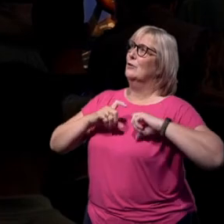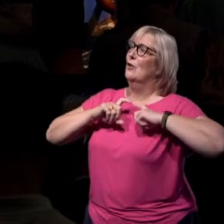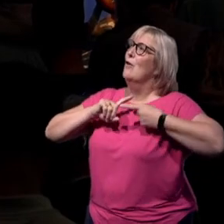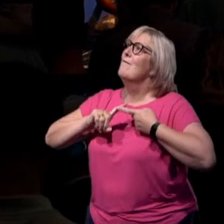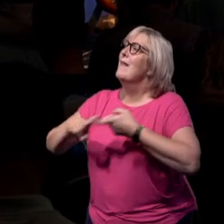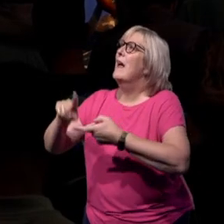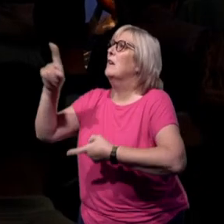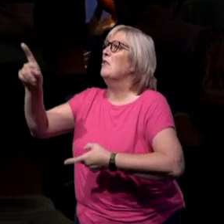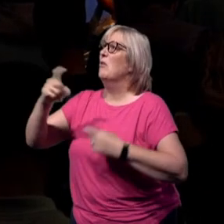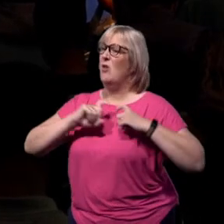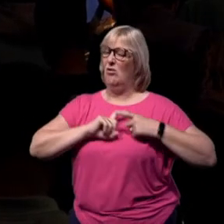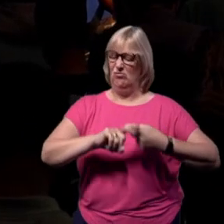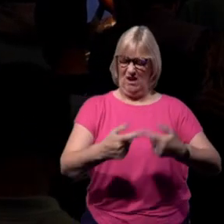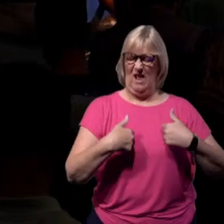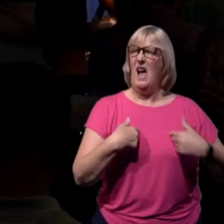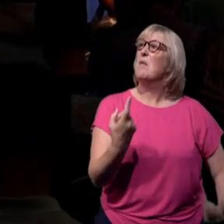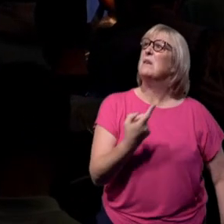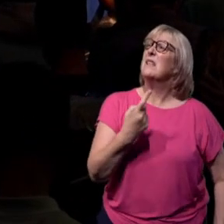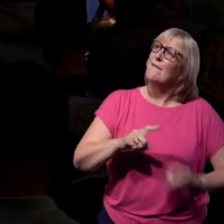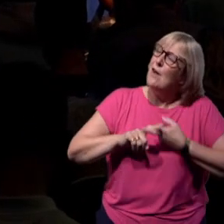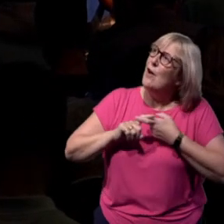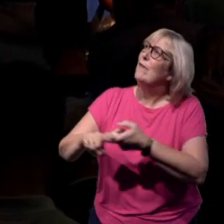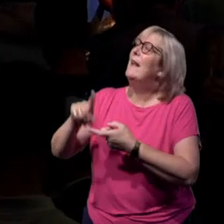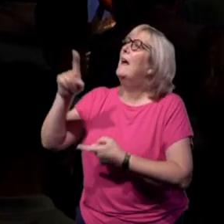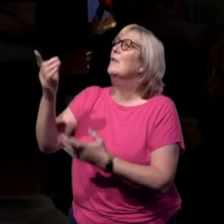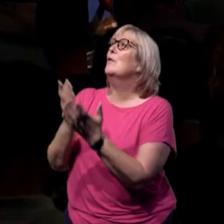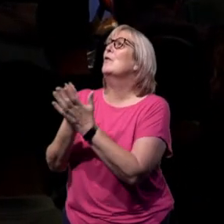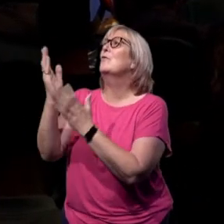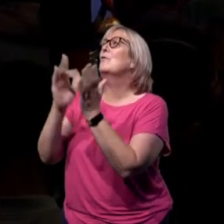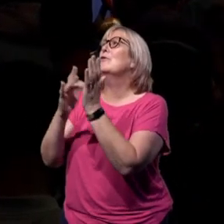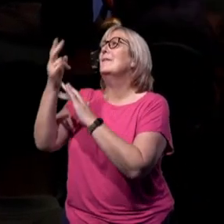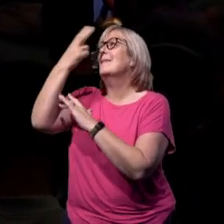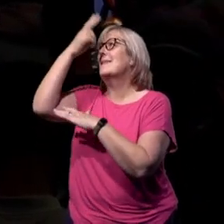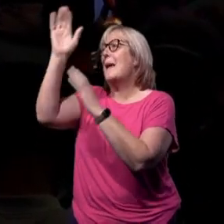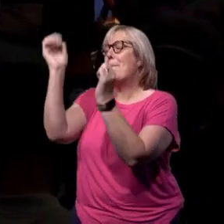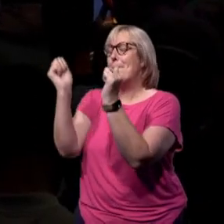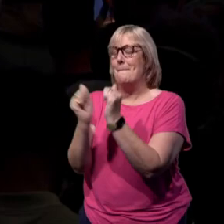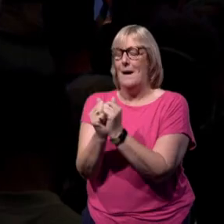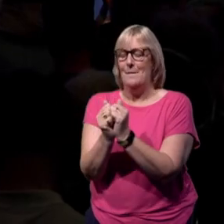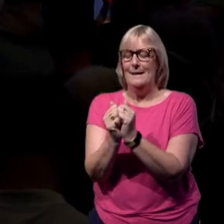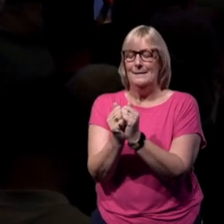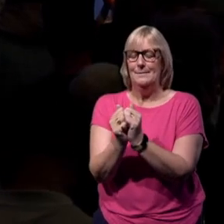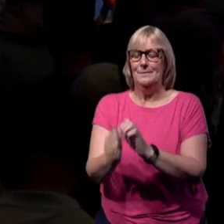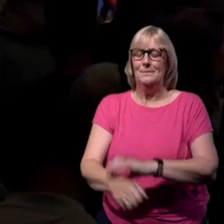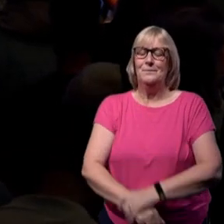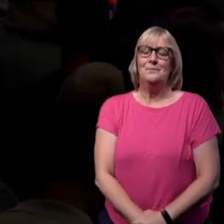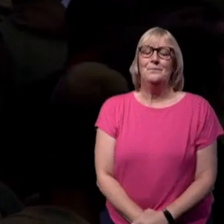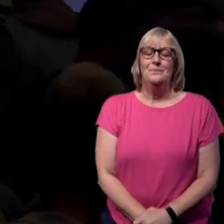you. In your name we pray. Amen. Amen.